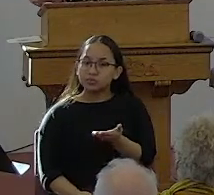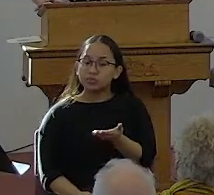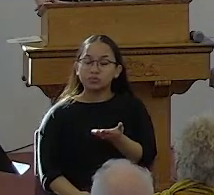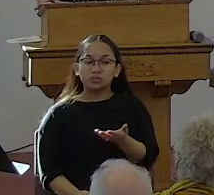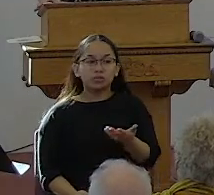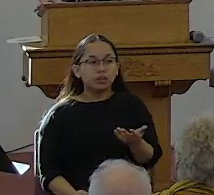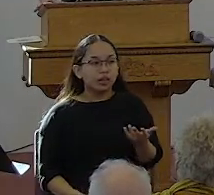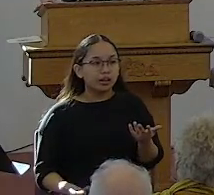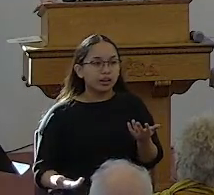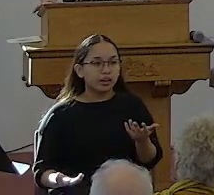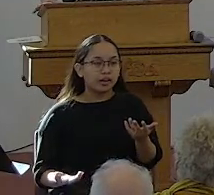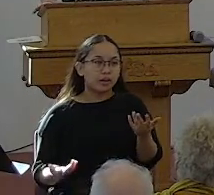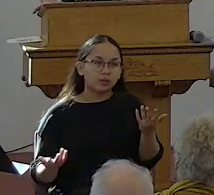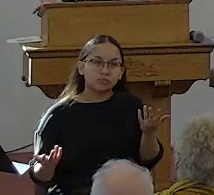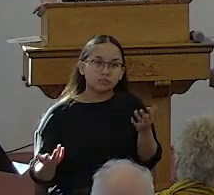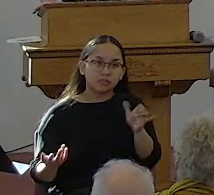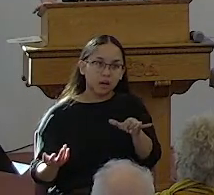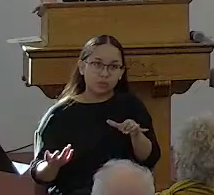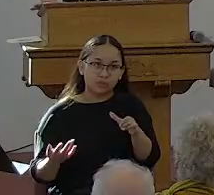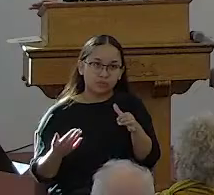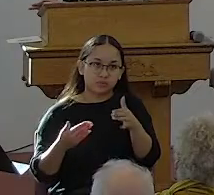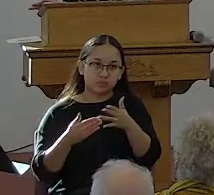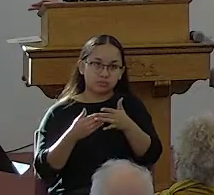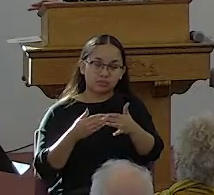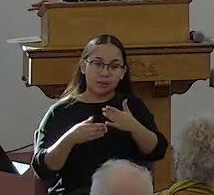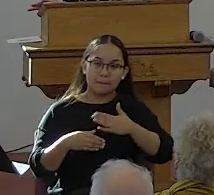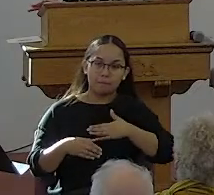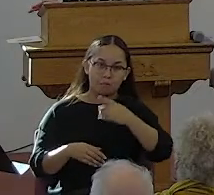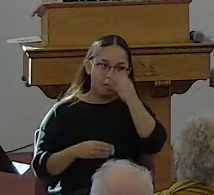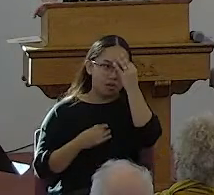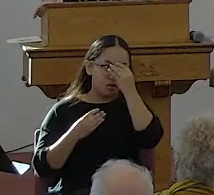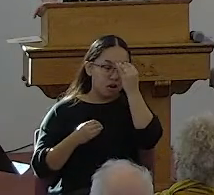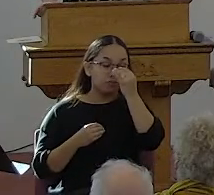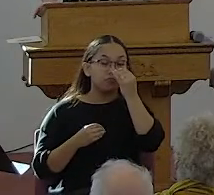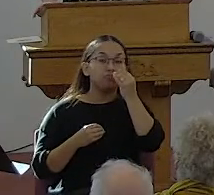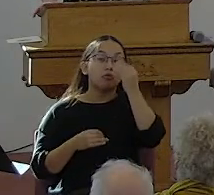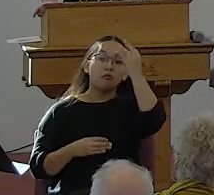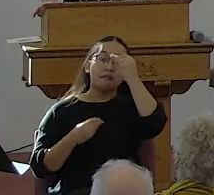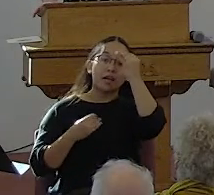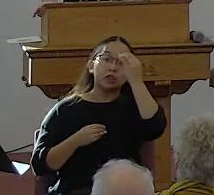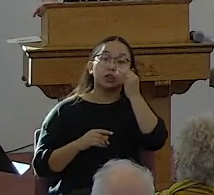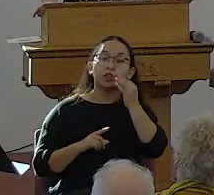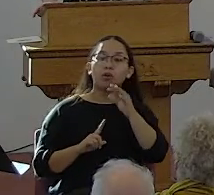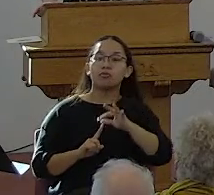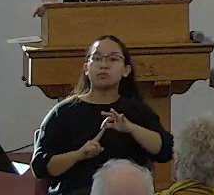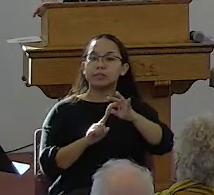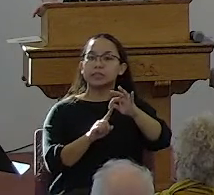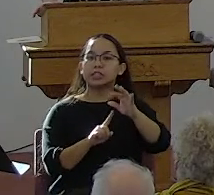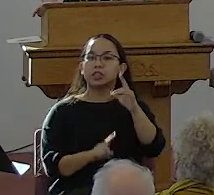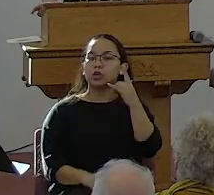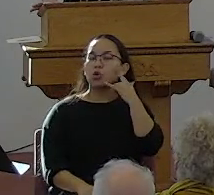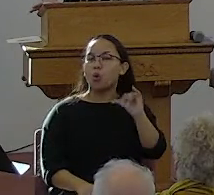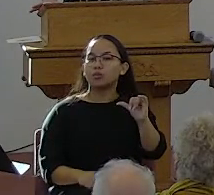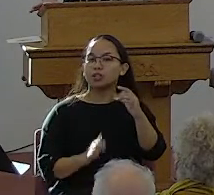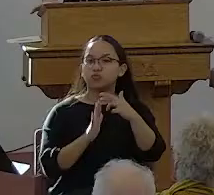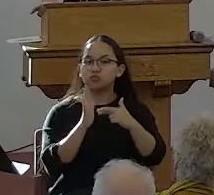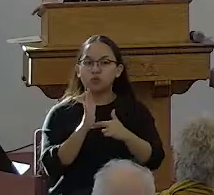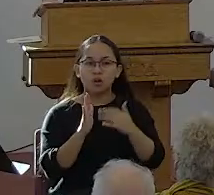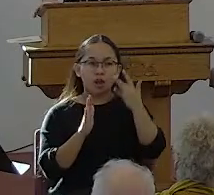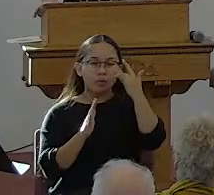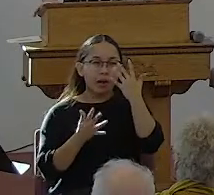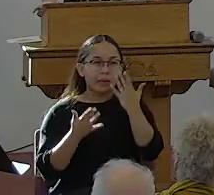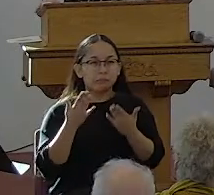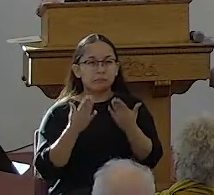Now that's about as far as I've gotten. A reflection on the golden rule and why it might be a bit tarnished. You're going to